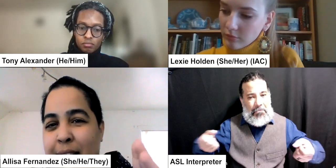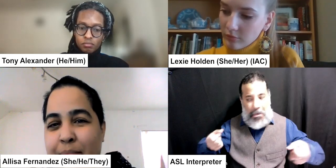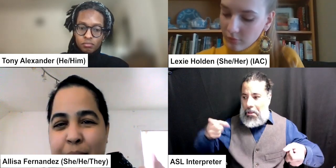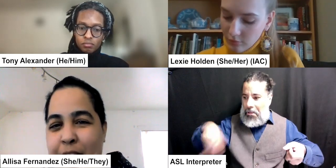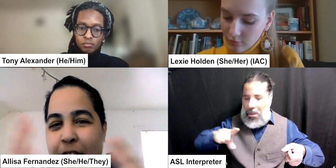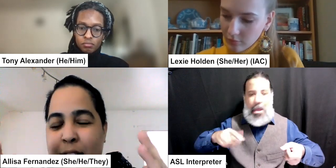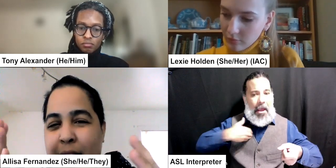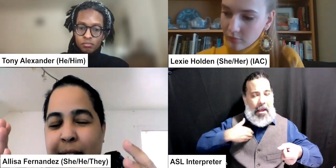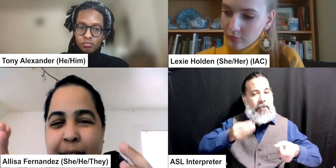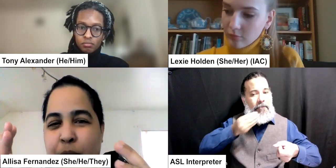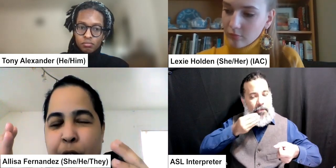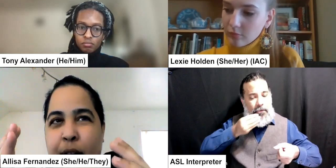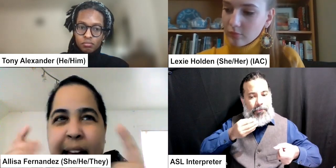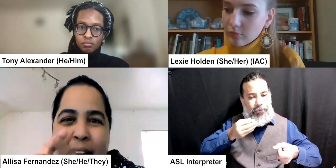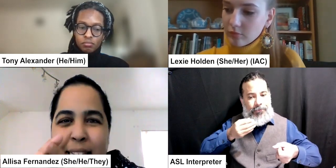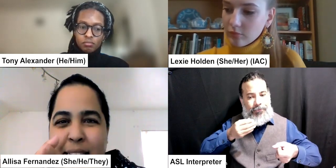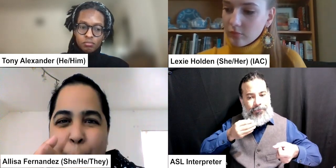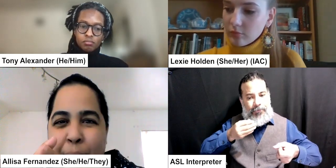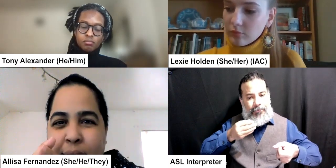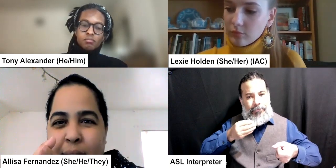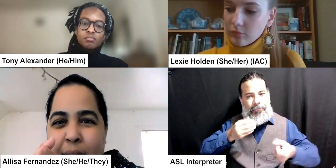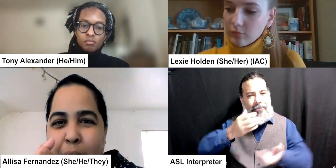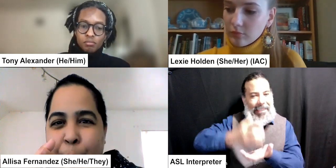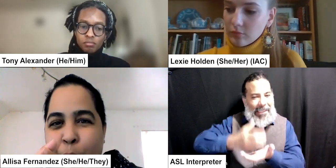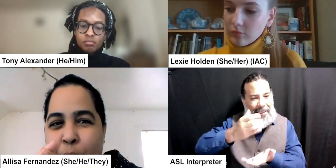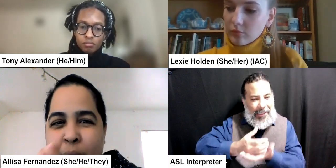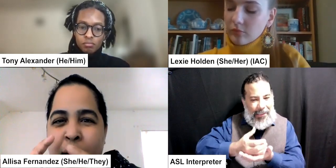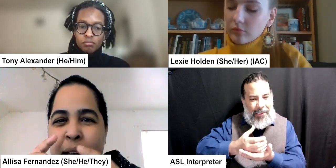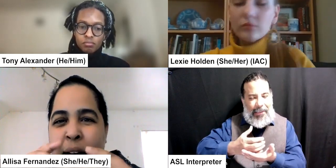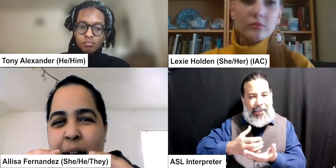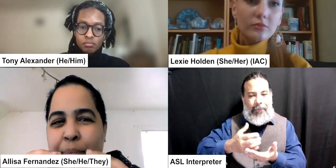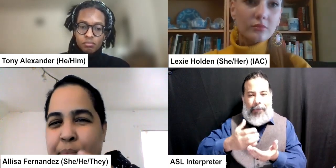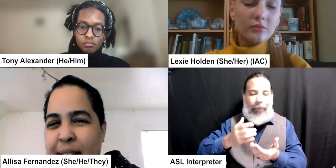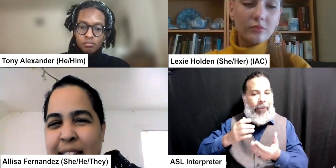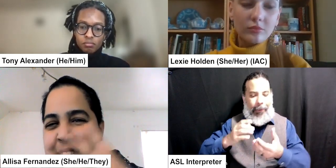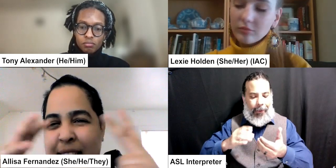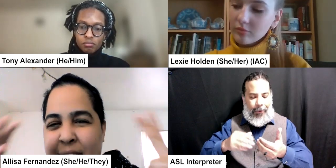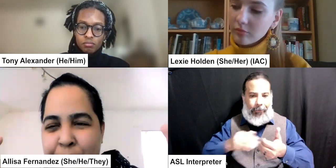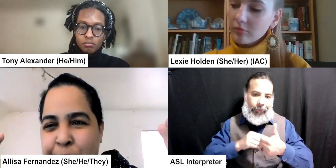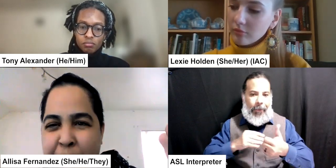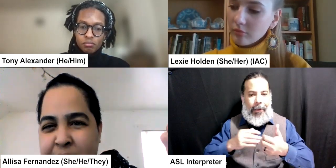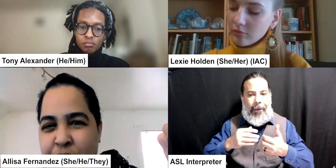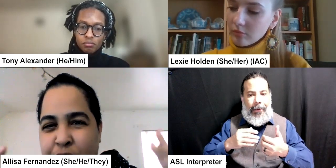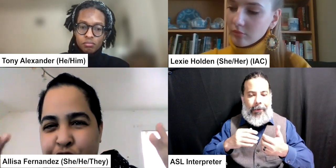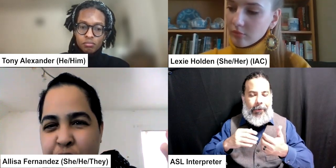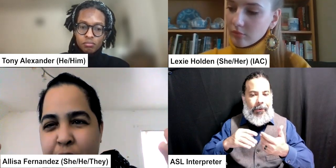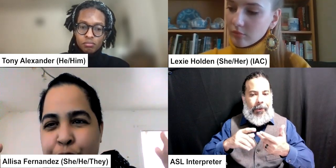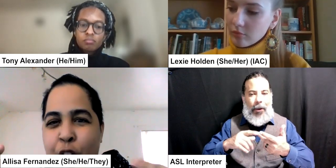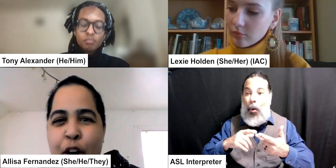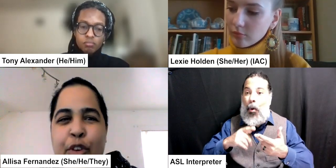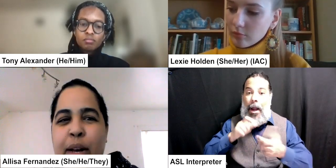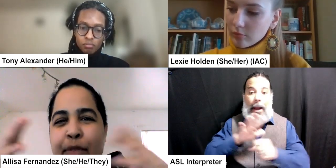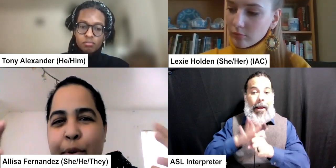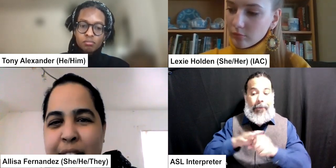that their cans got banged up, or they just didn't have space on the